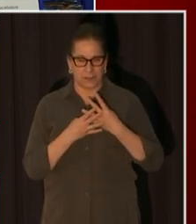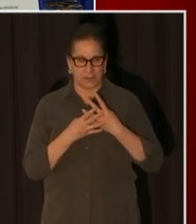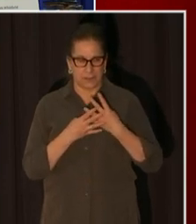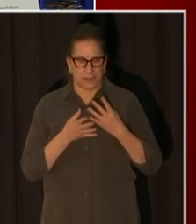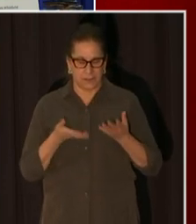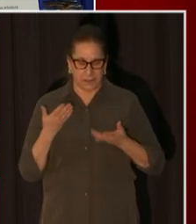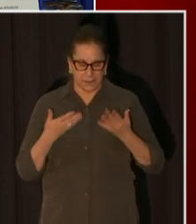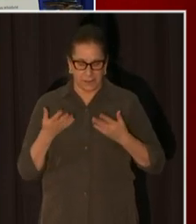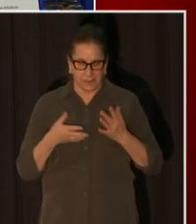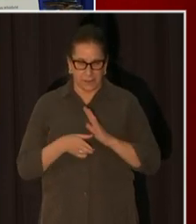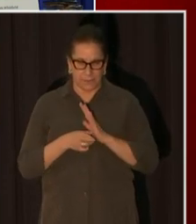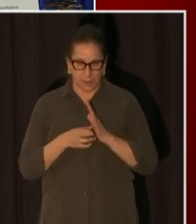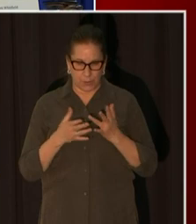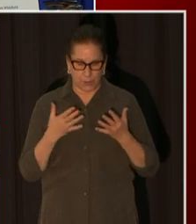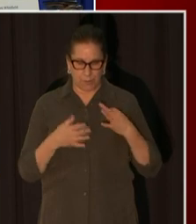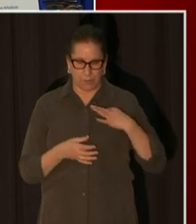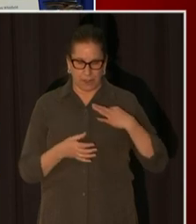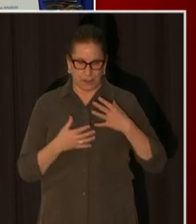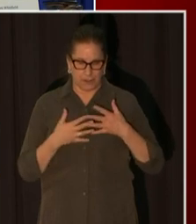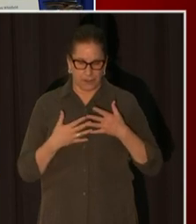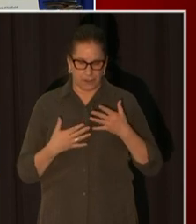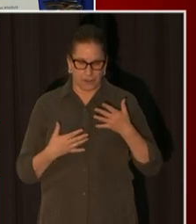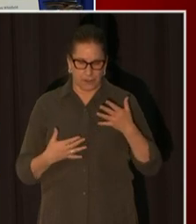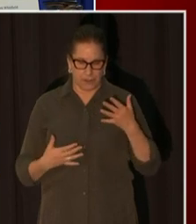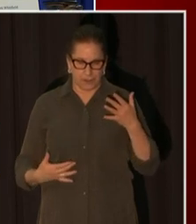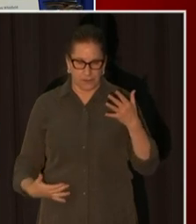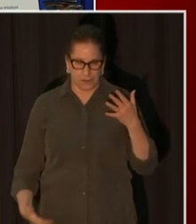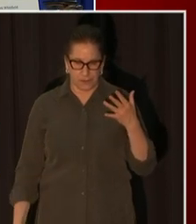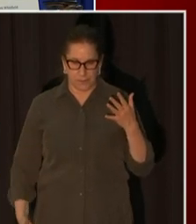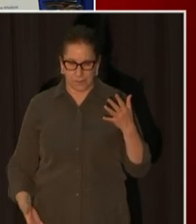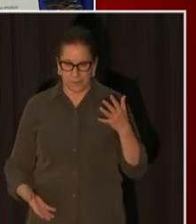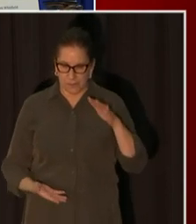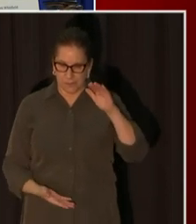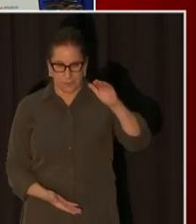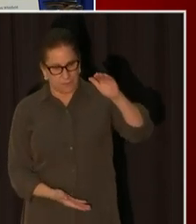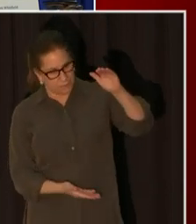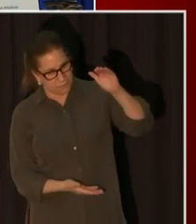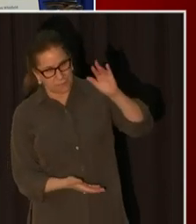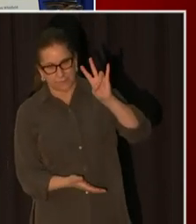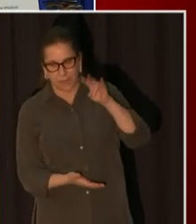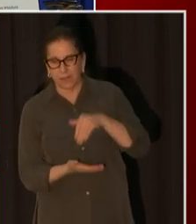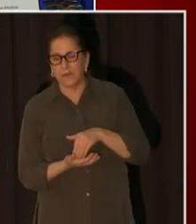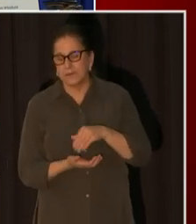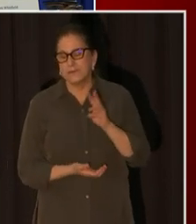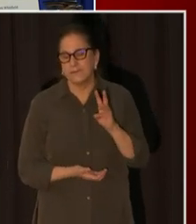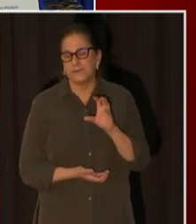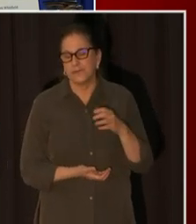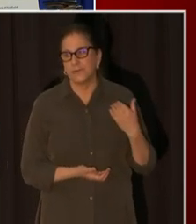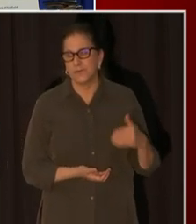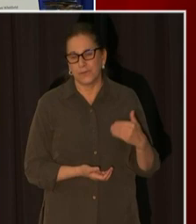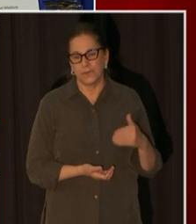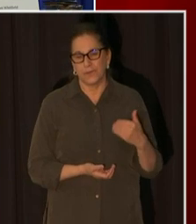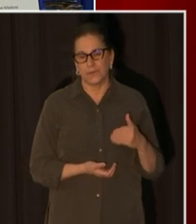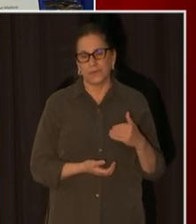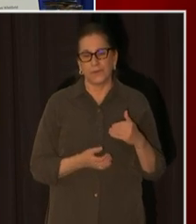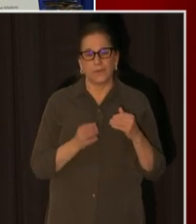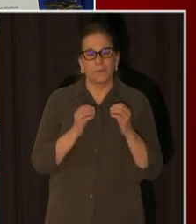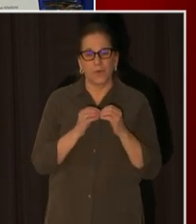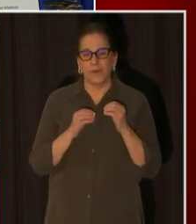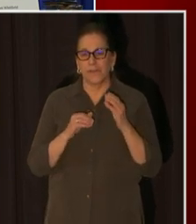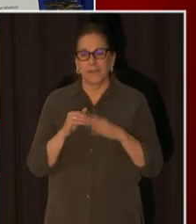So you would be eligible for that, but the federal law does require us to make an assessment on whether or not you're eligible